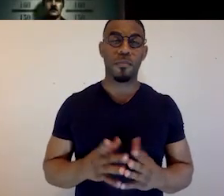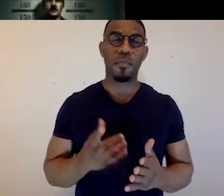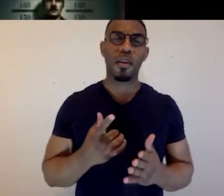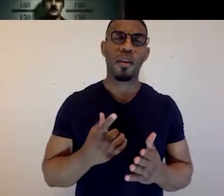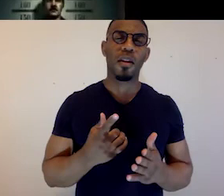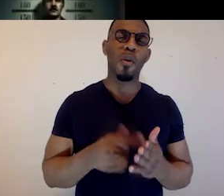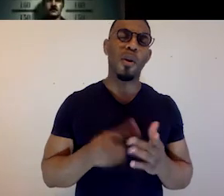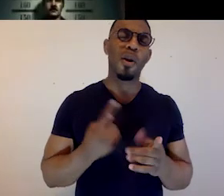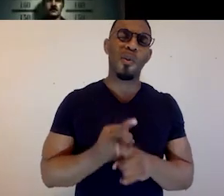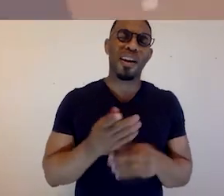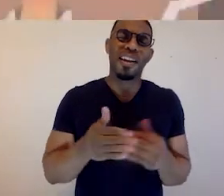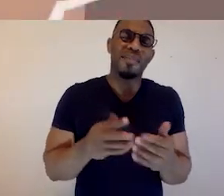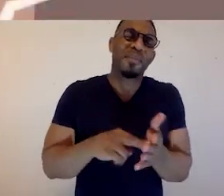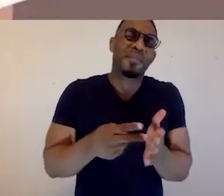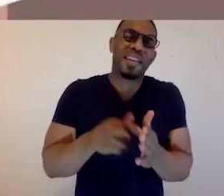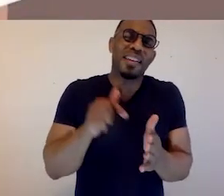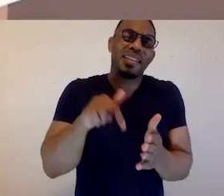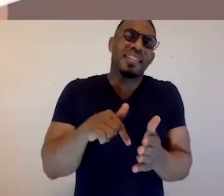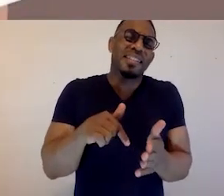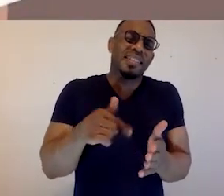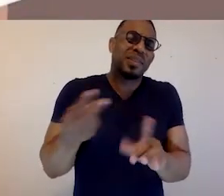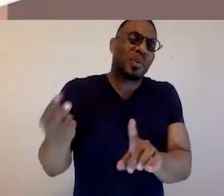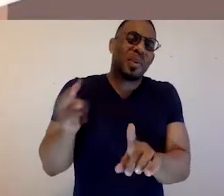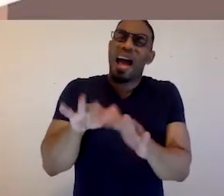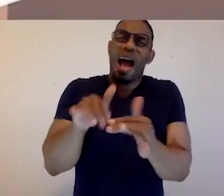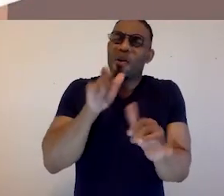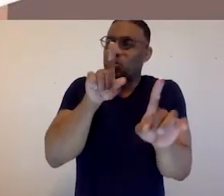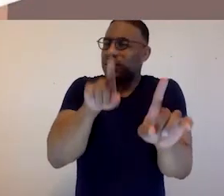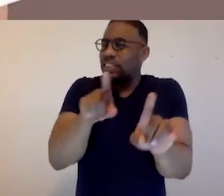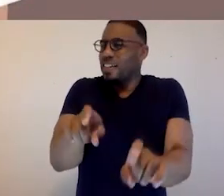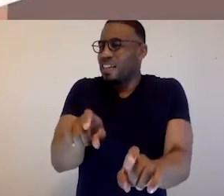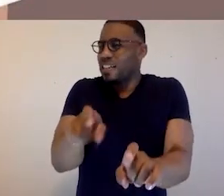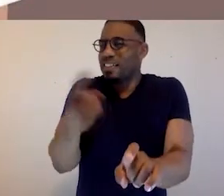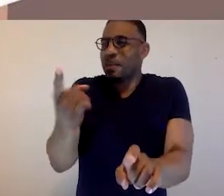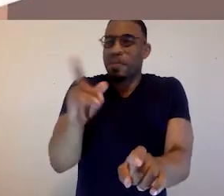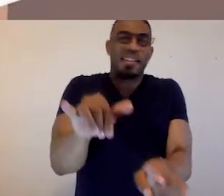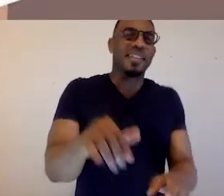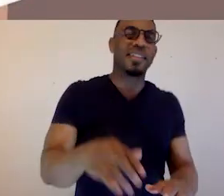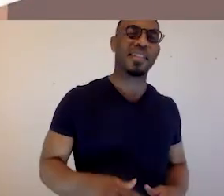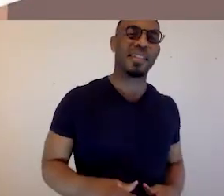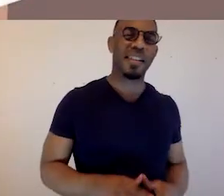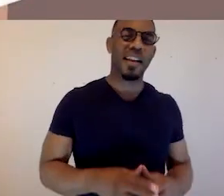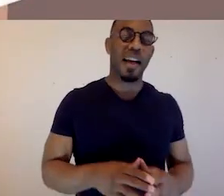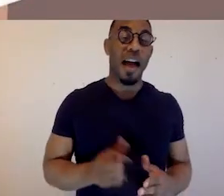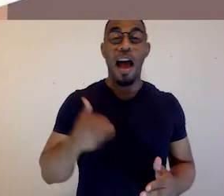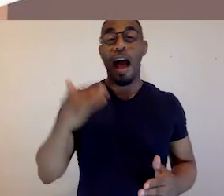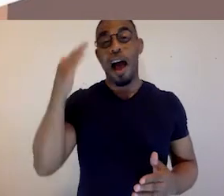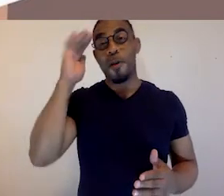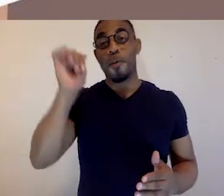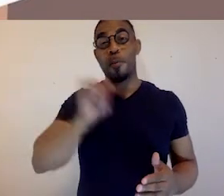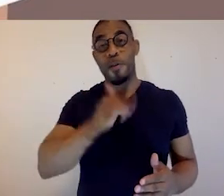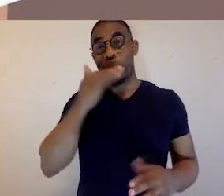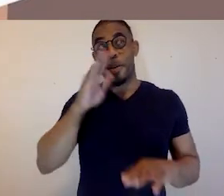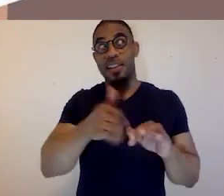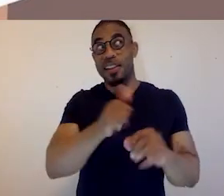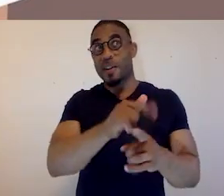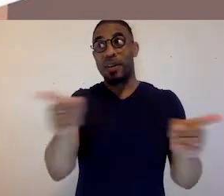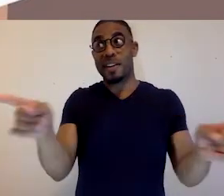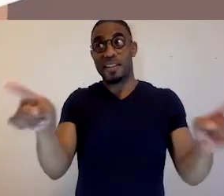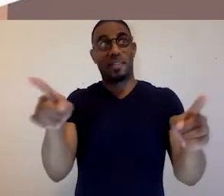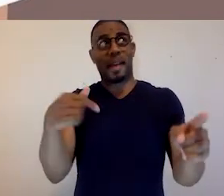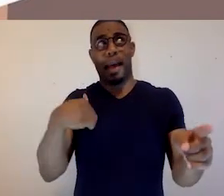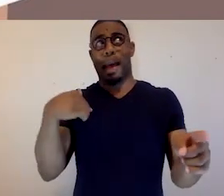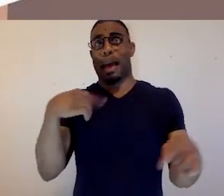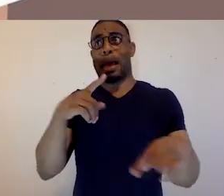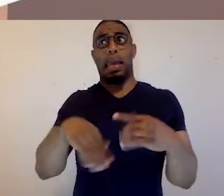does correct even mean in this sense, right? How would you test something like this? I know myself better than anyone else, and